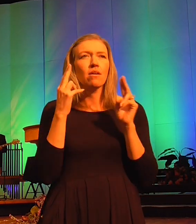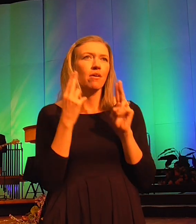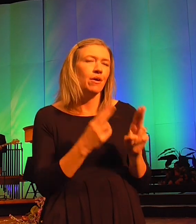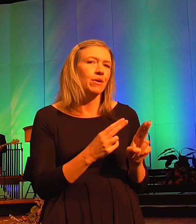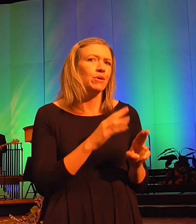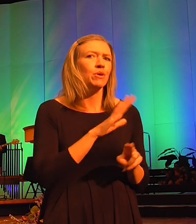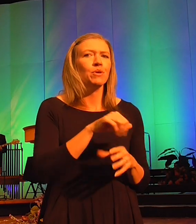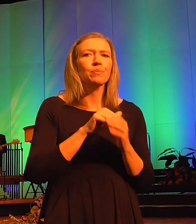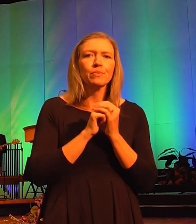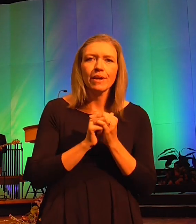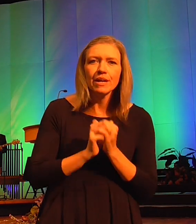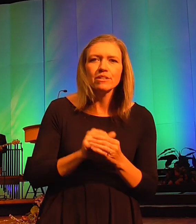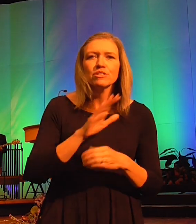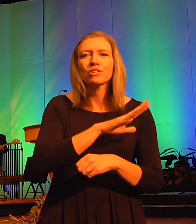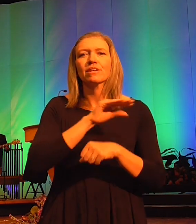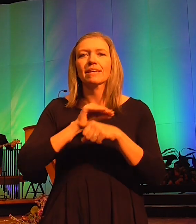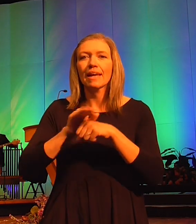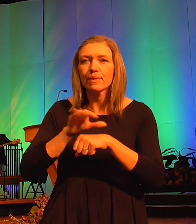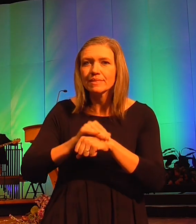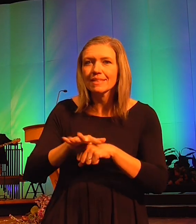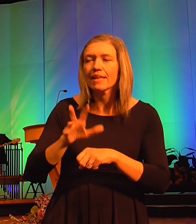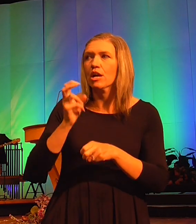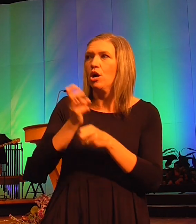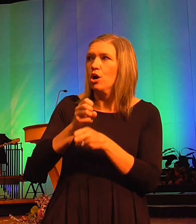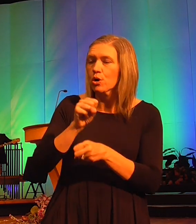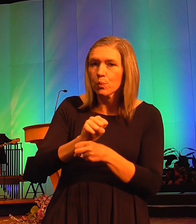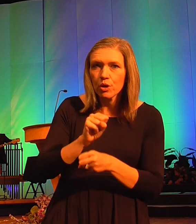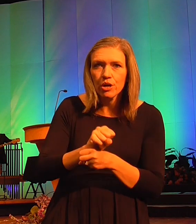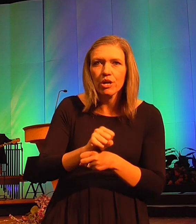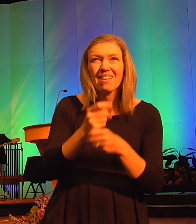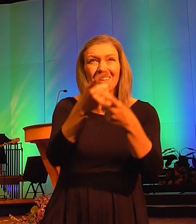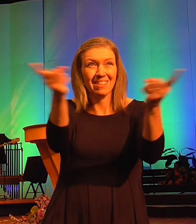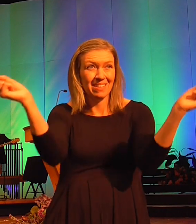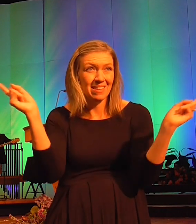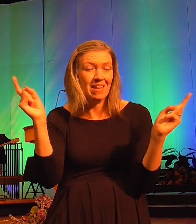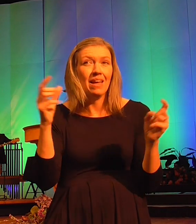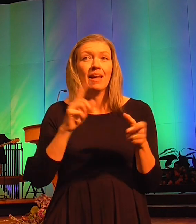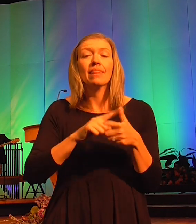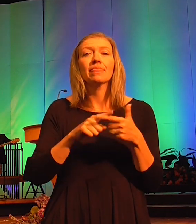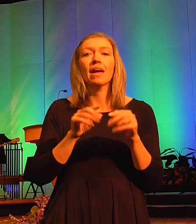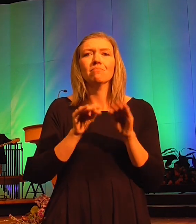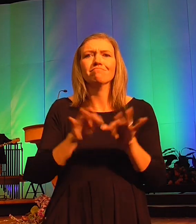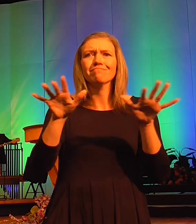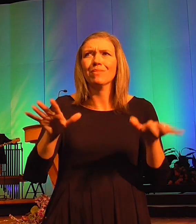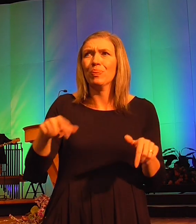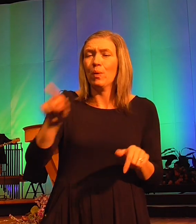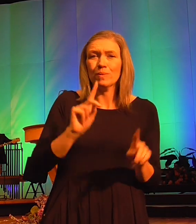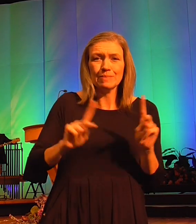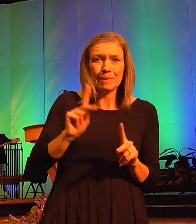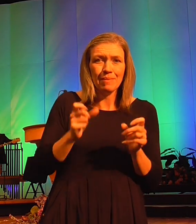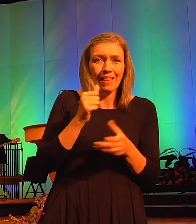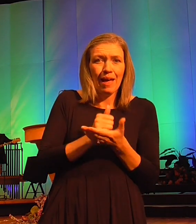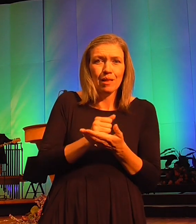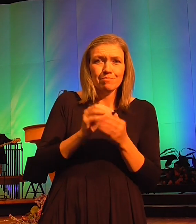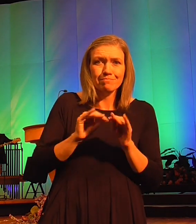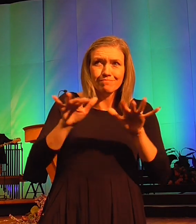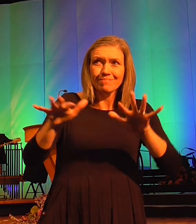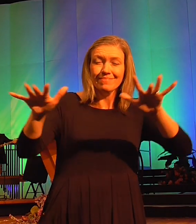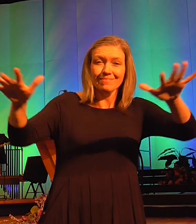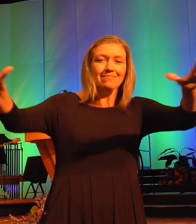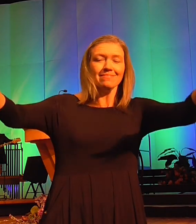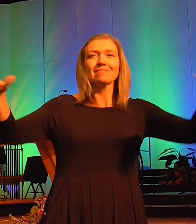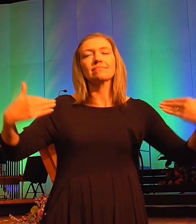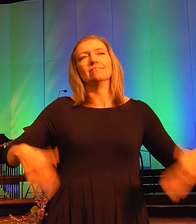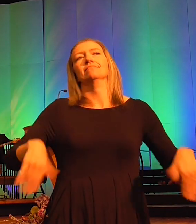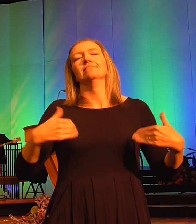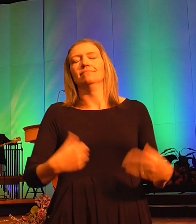prayers, all the counseling, all the hard work, all the practitioners trained, and then think of all the people those practitioners help. So it's an immense legacy and